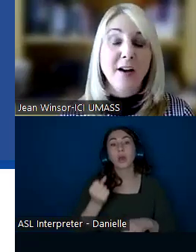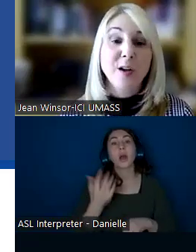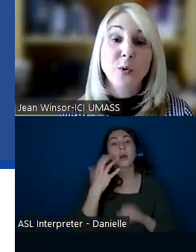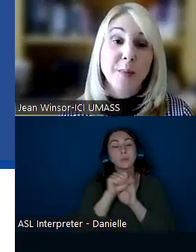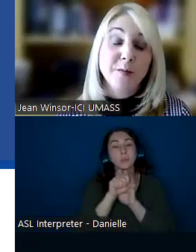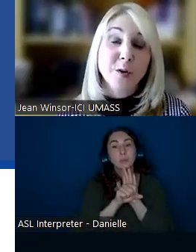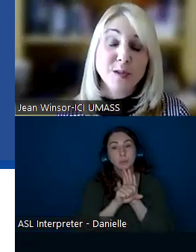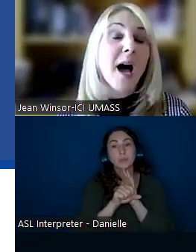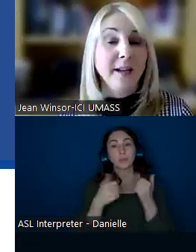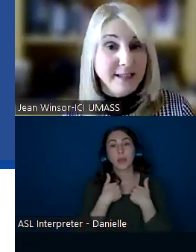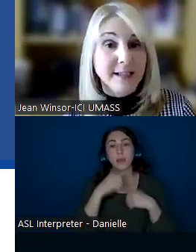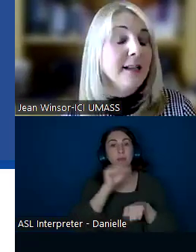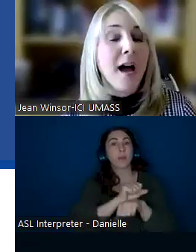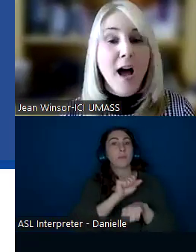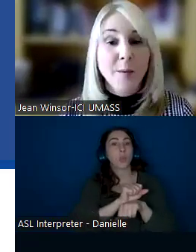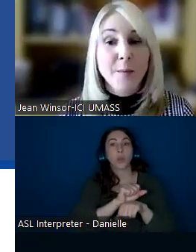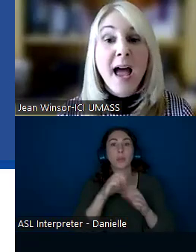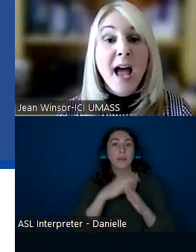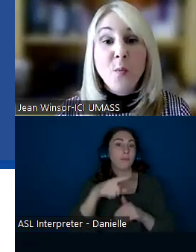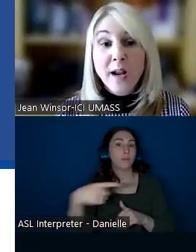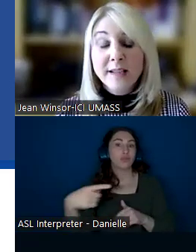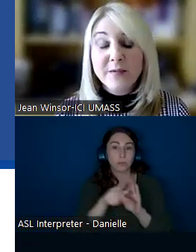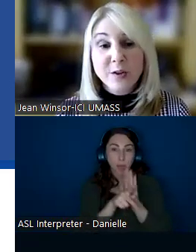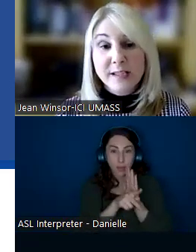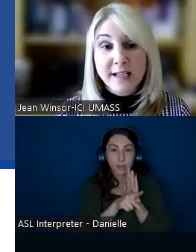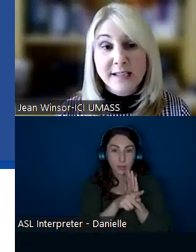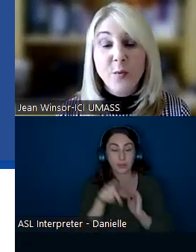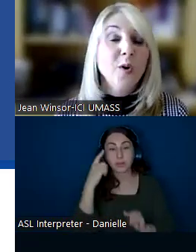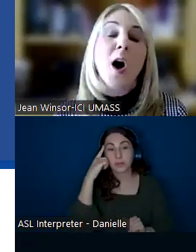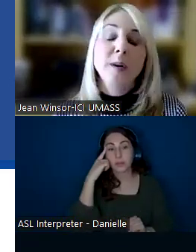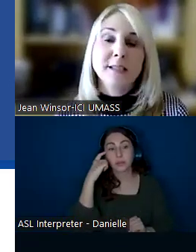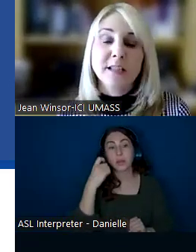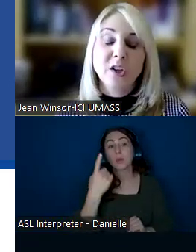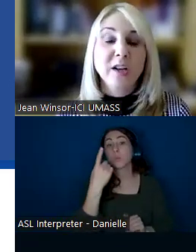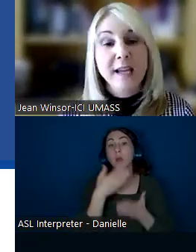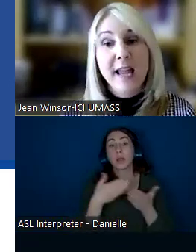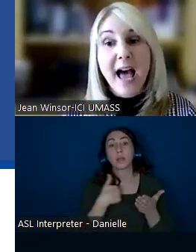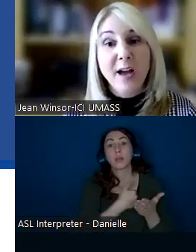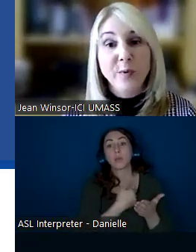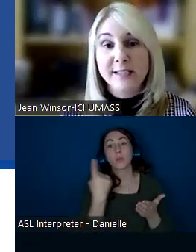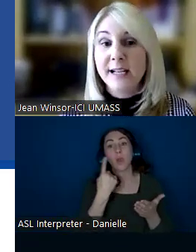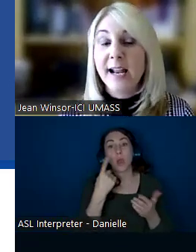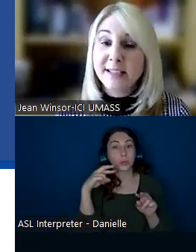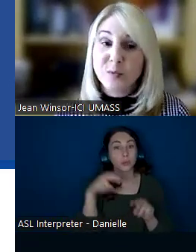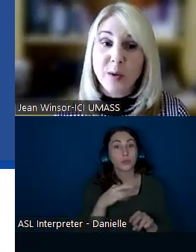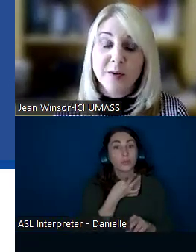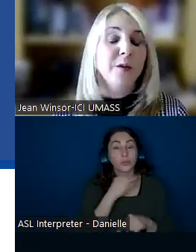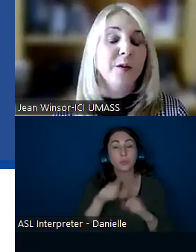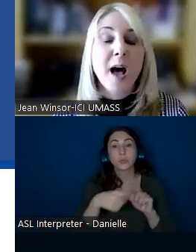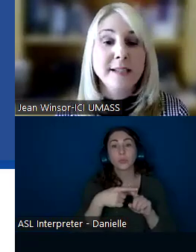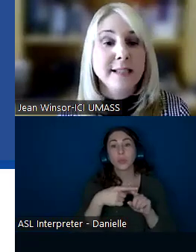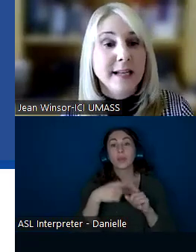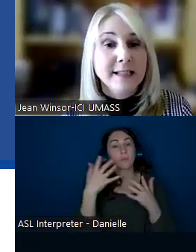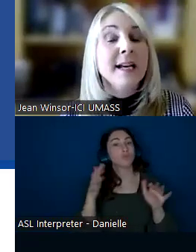that have employment first policies. And one of the first things that we're always looking at when a state has an employment